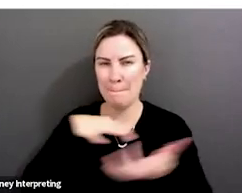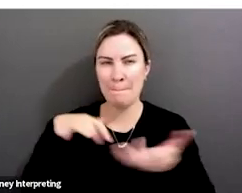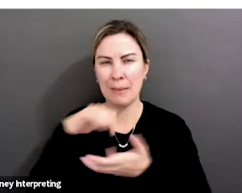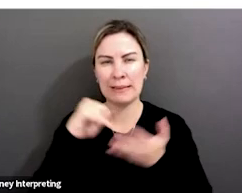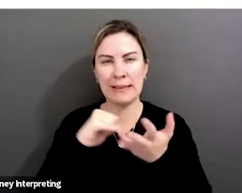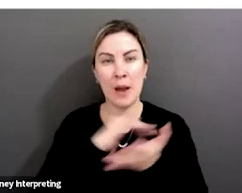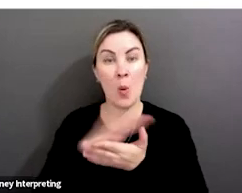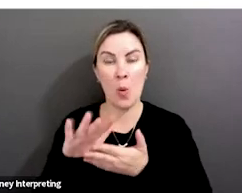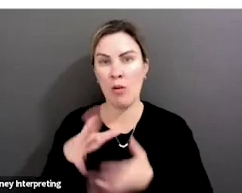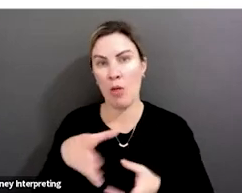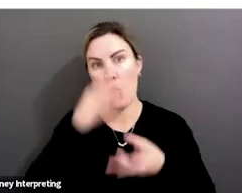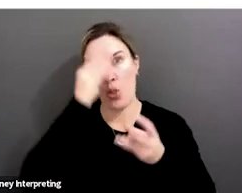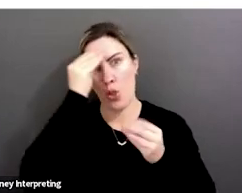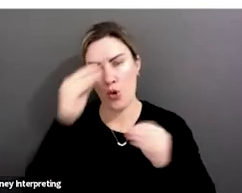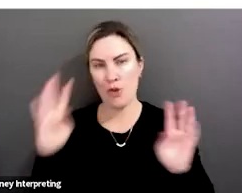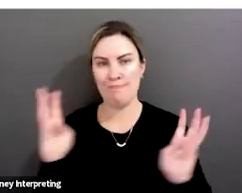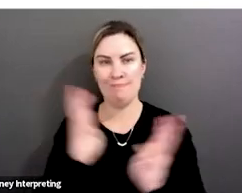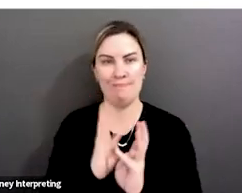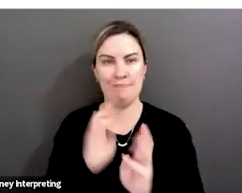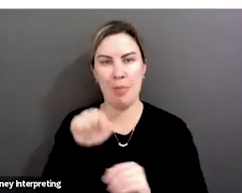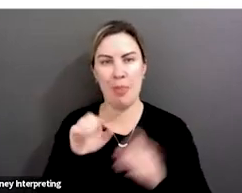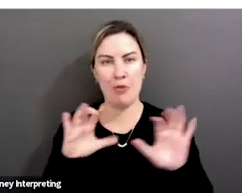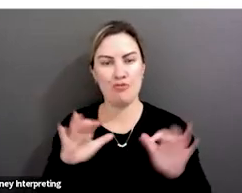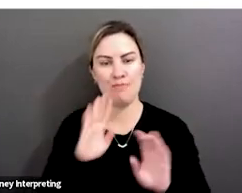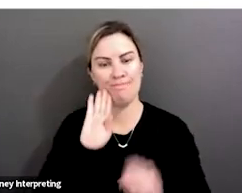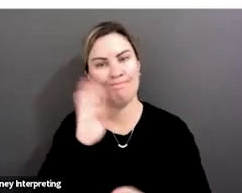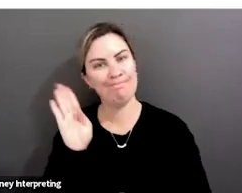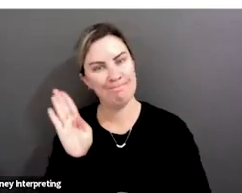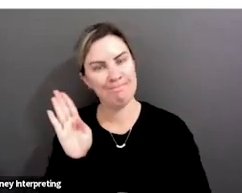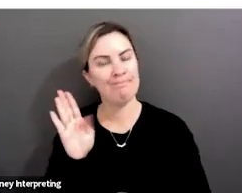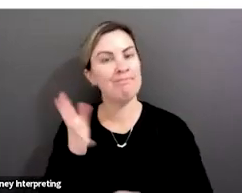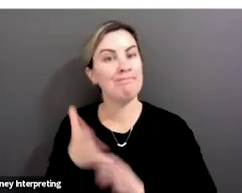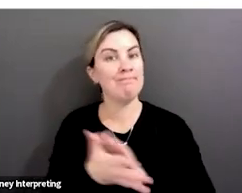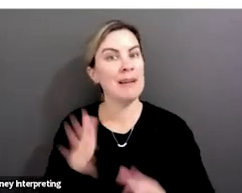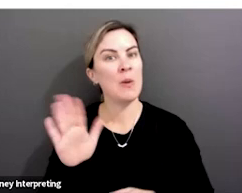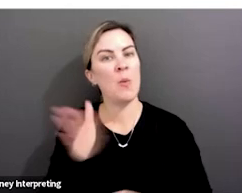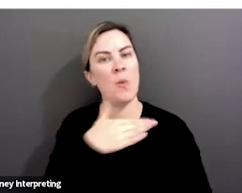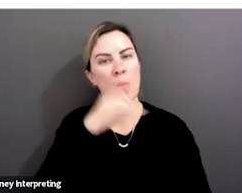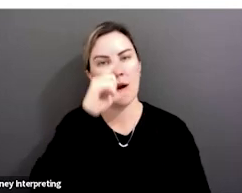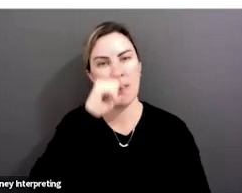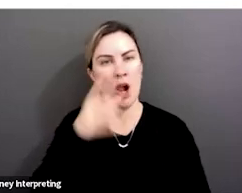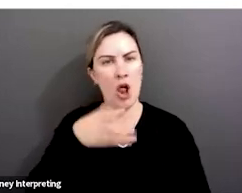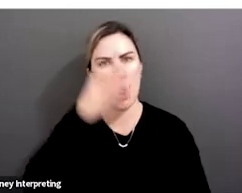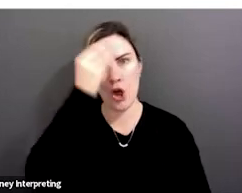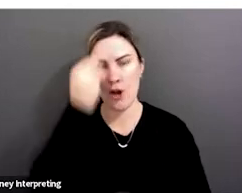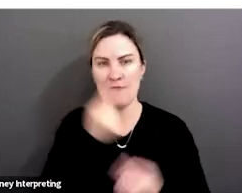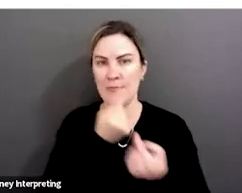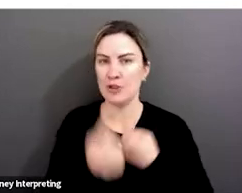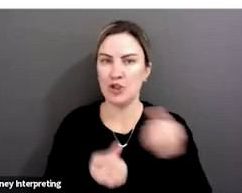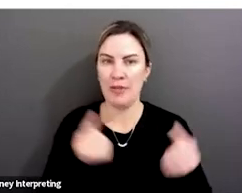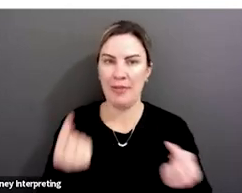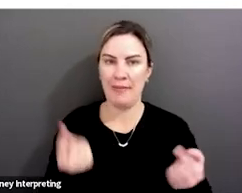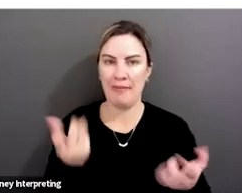this information, and this information can be that common language between them, but then so that they can also learn with, from and about each